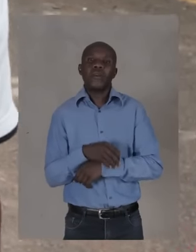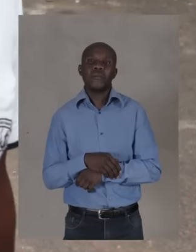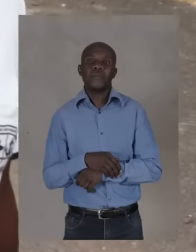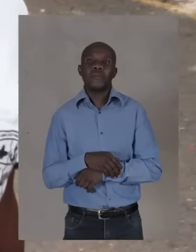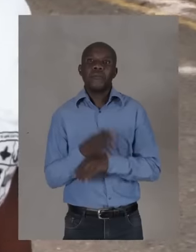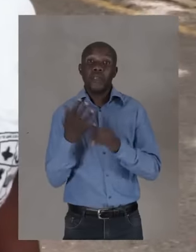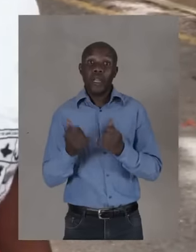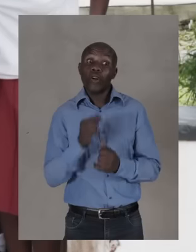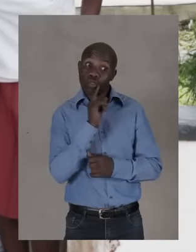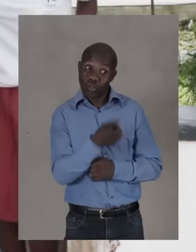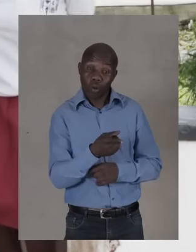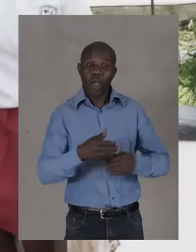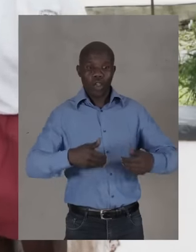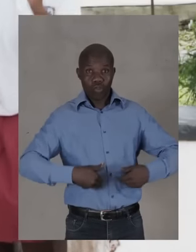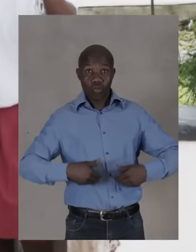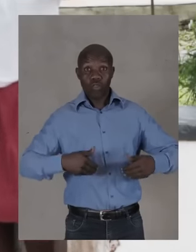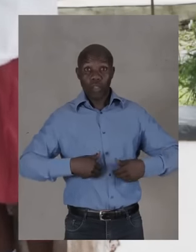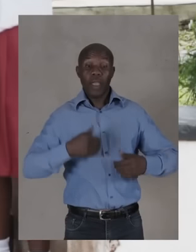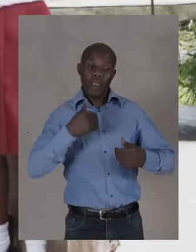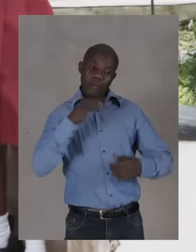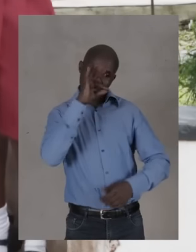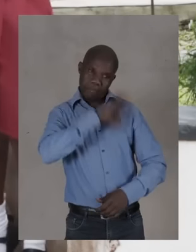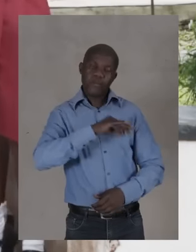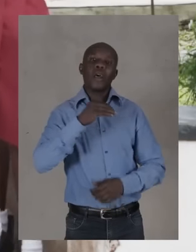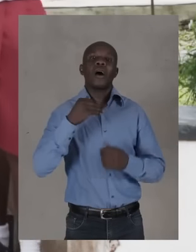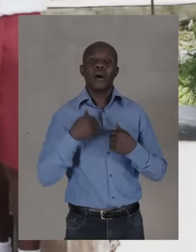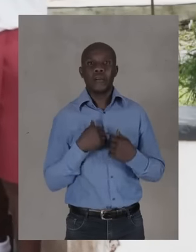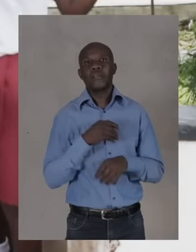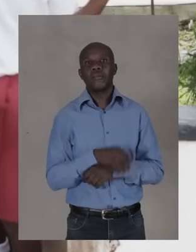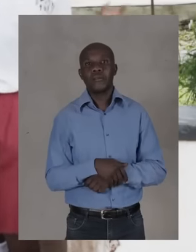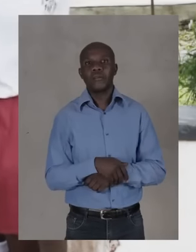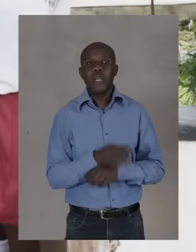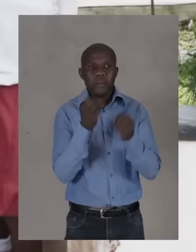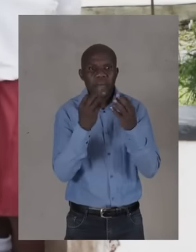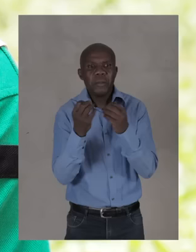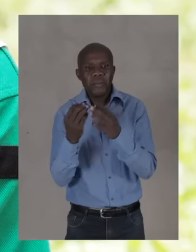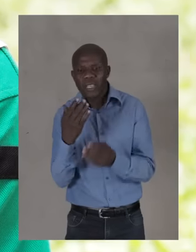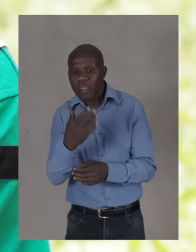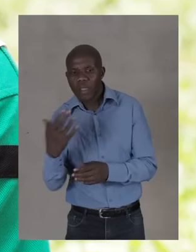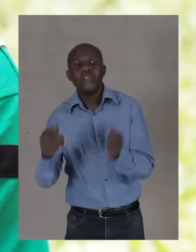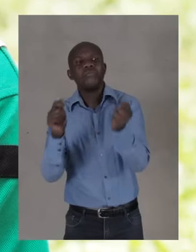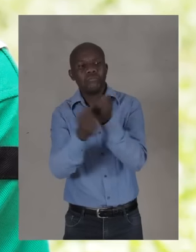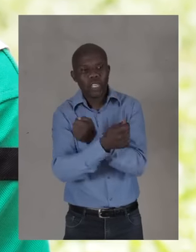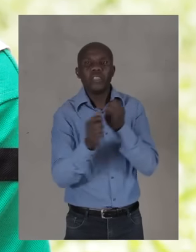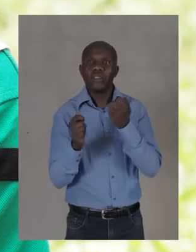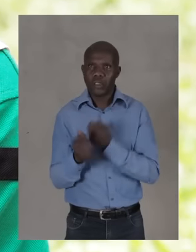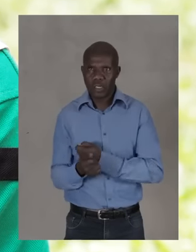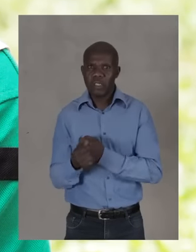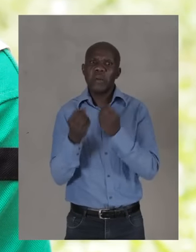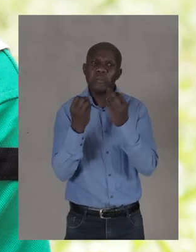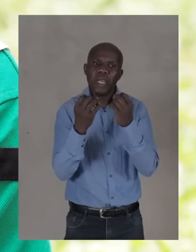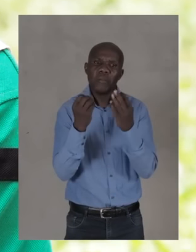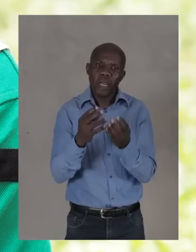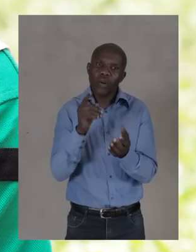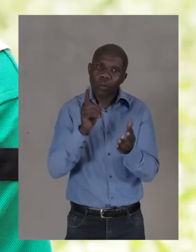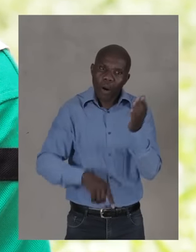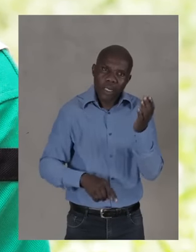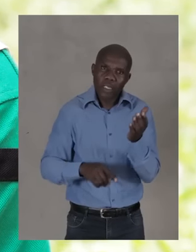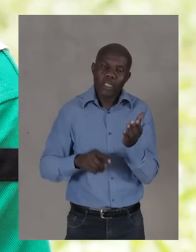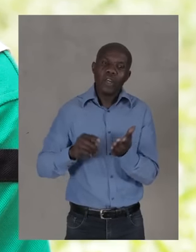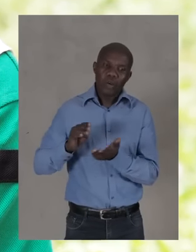school fees younger. Youth have benefited, their lives have changed. We have a lot of students that